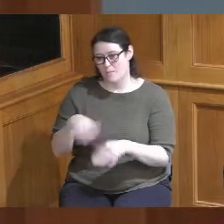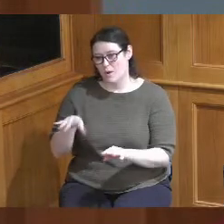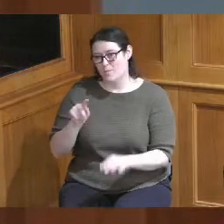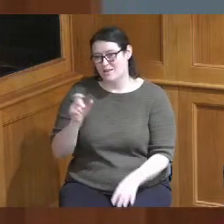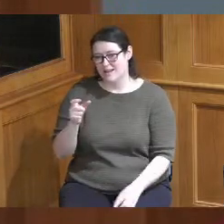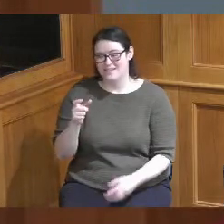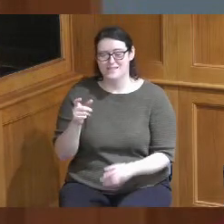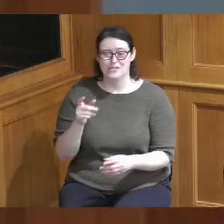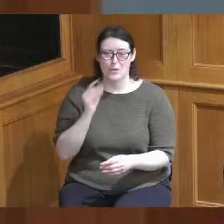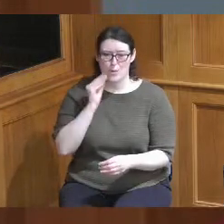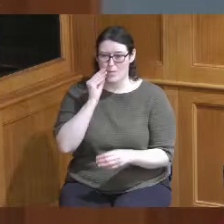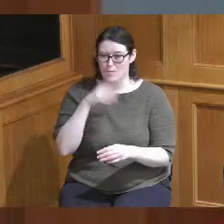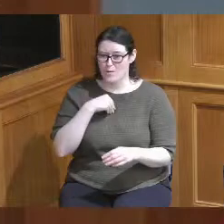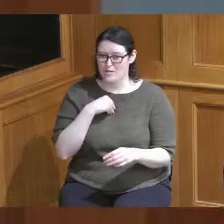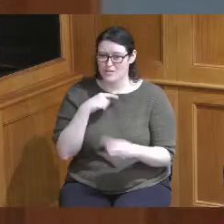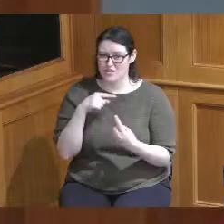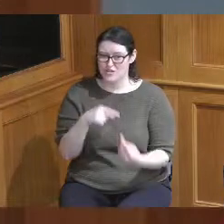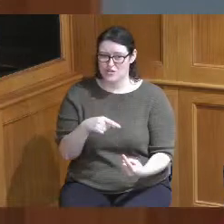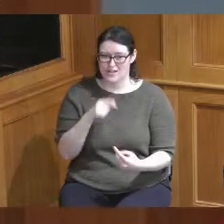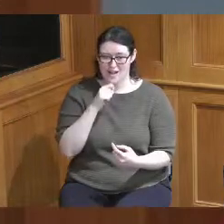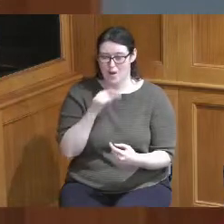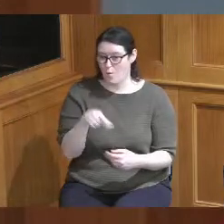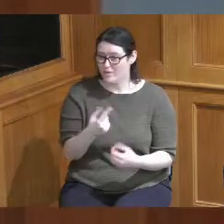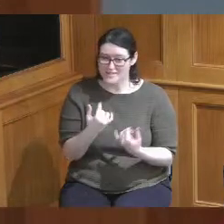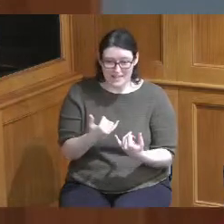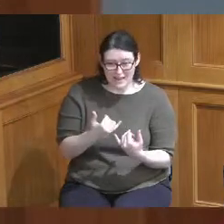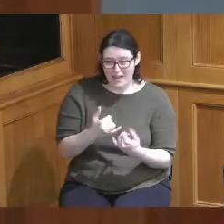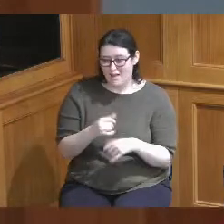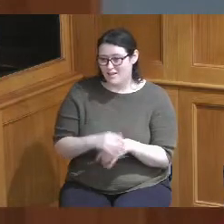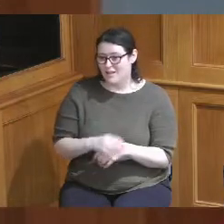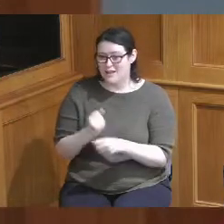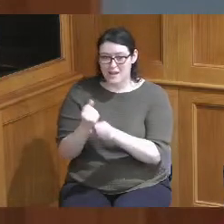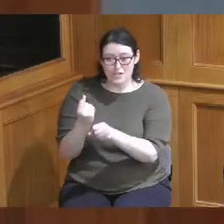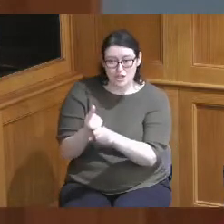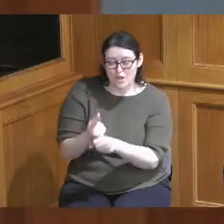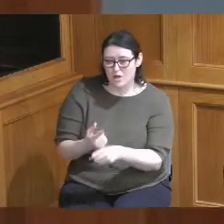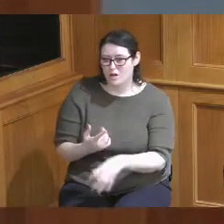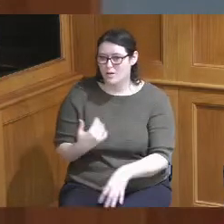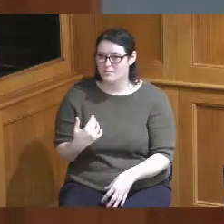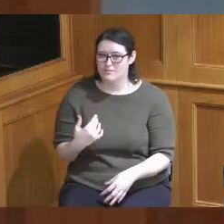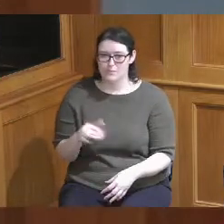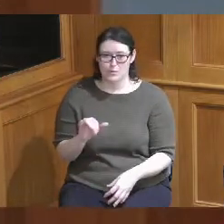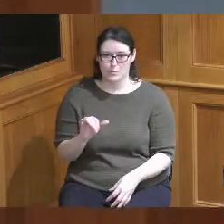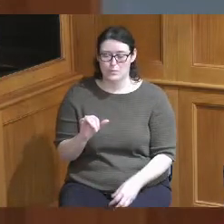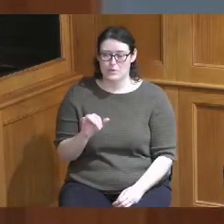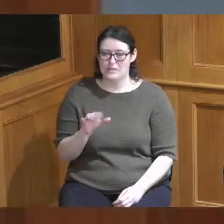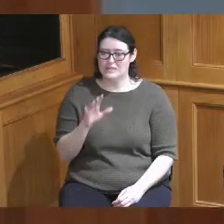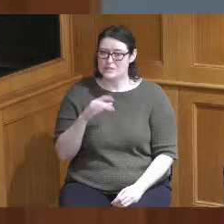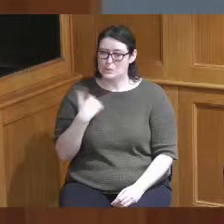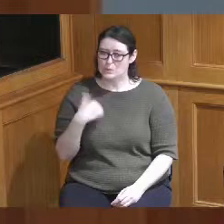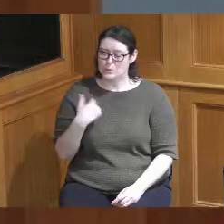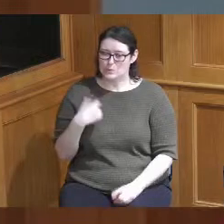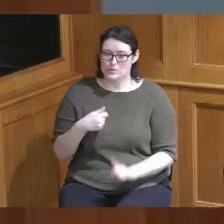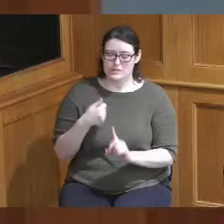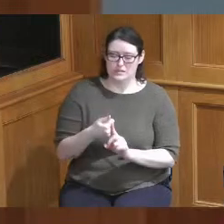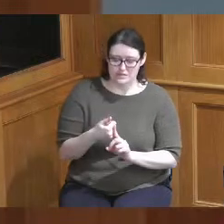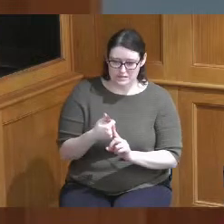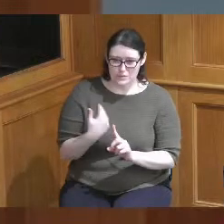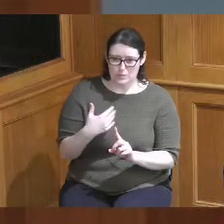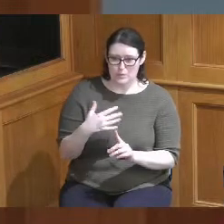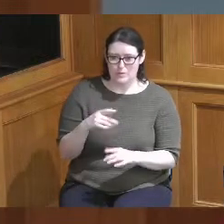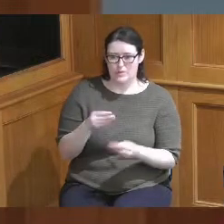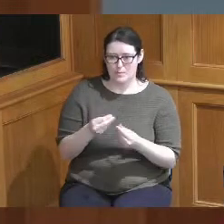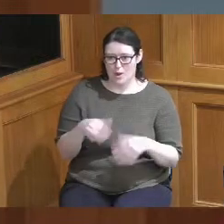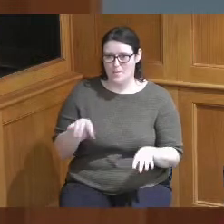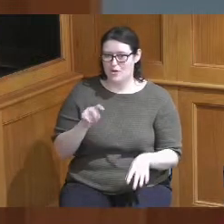struggle. They're struggling today, not just next year, but property taxes have hit very, very hard. And it has hit very hard for those who are most vulnerable in our